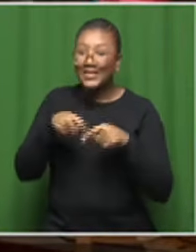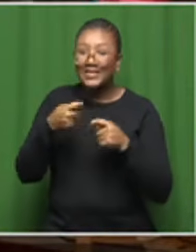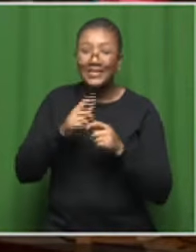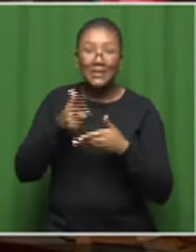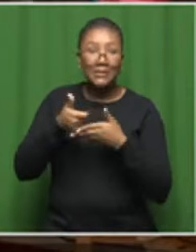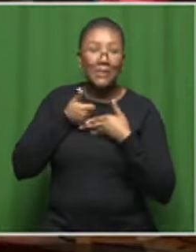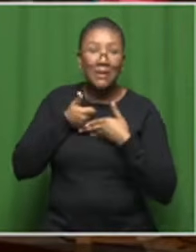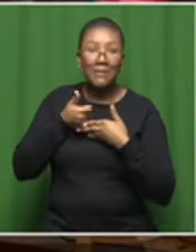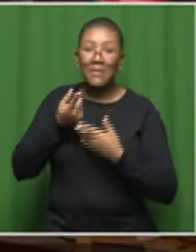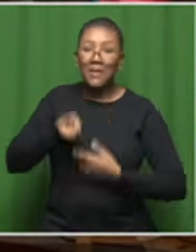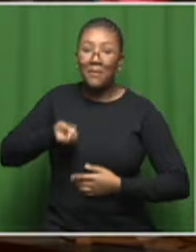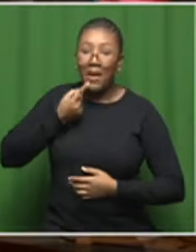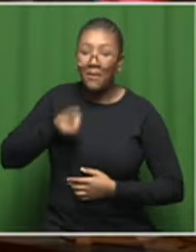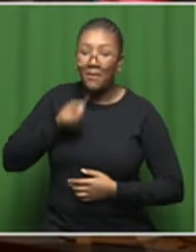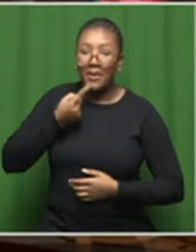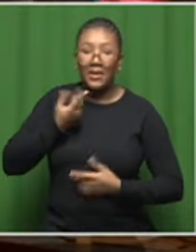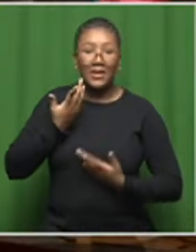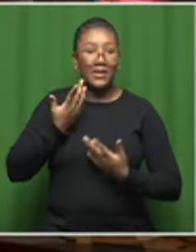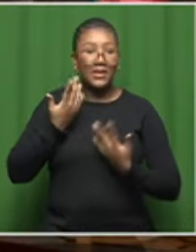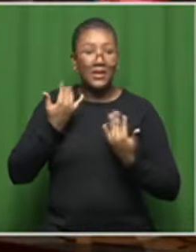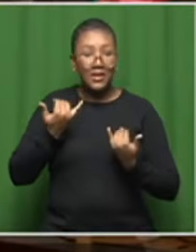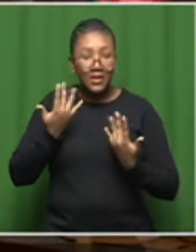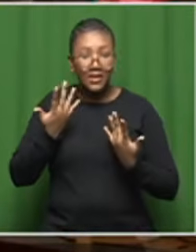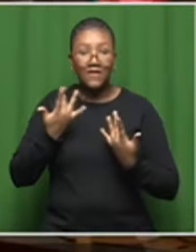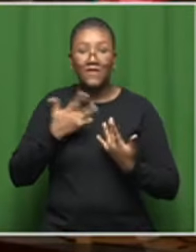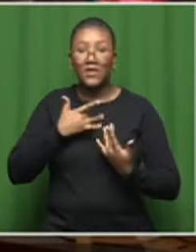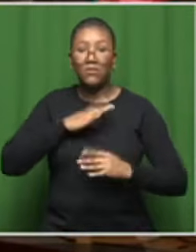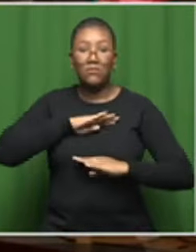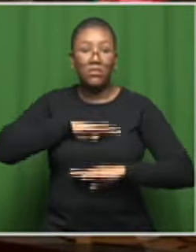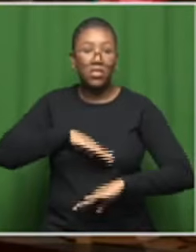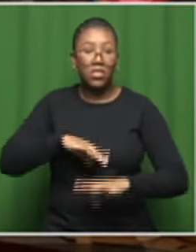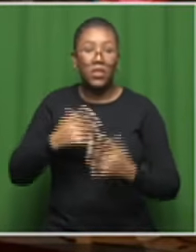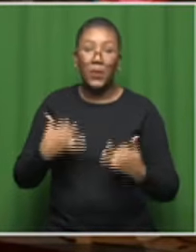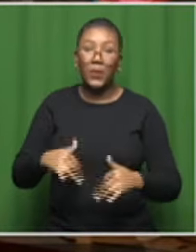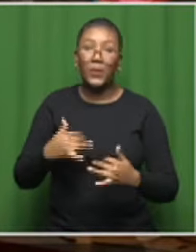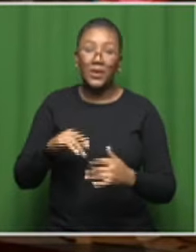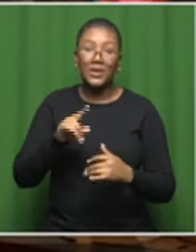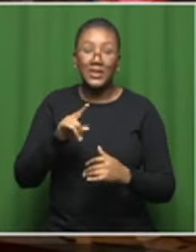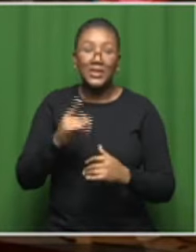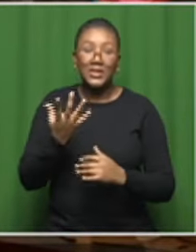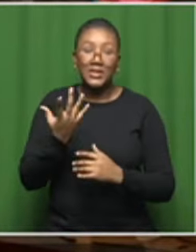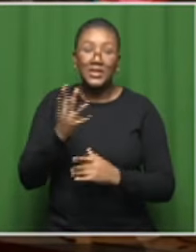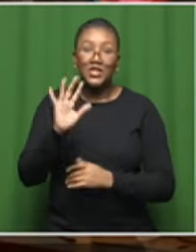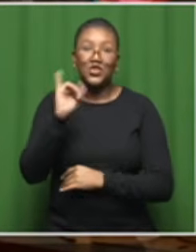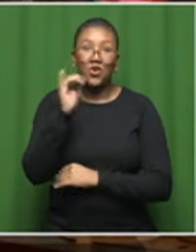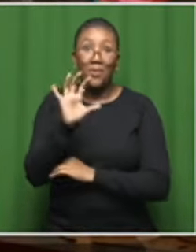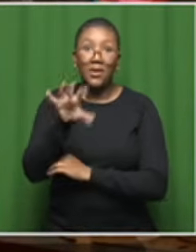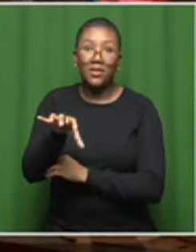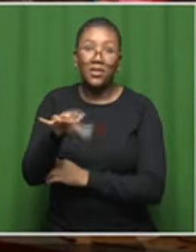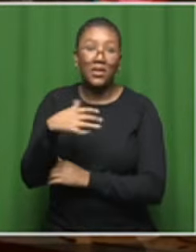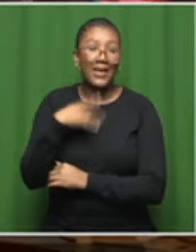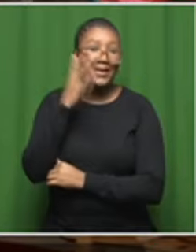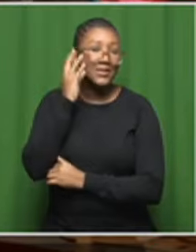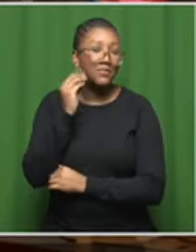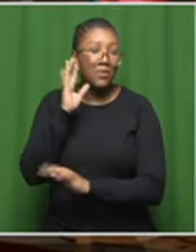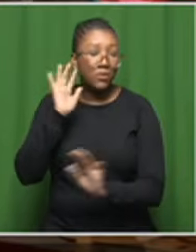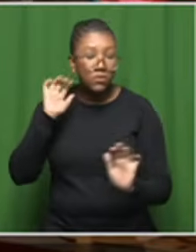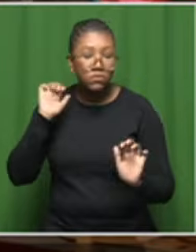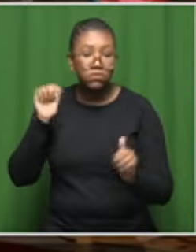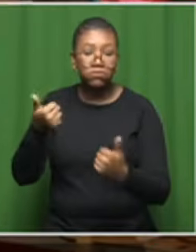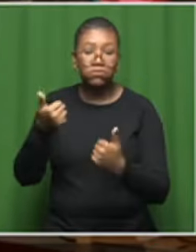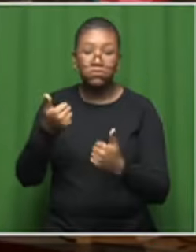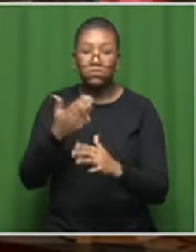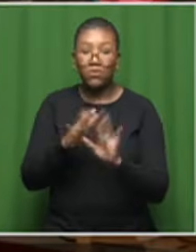of it. They helped me out, and I had a wonderful few days there in Johannesburg. And with the